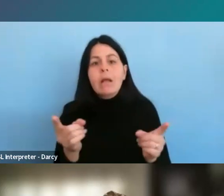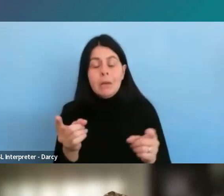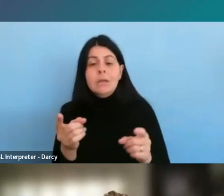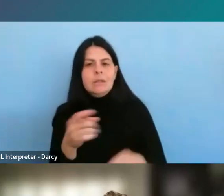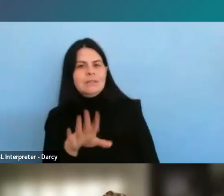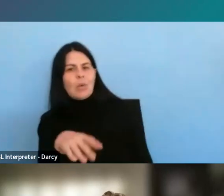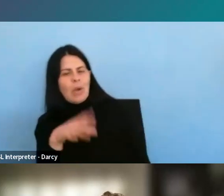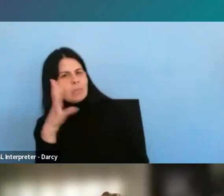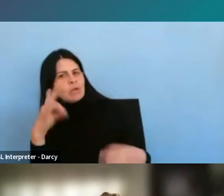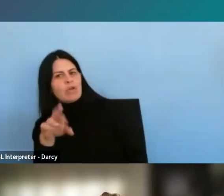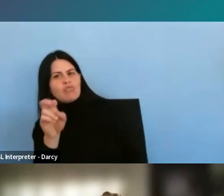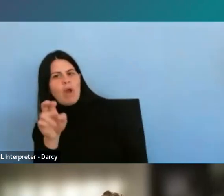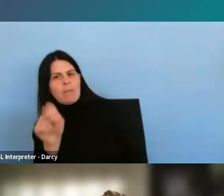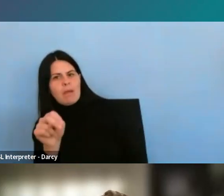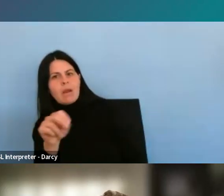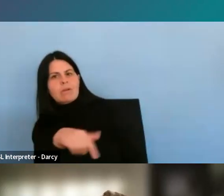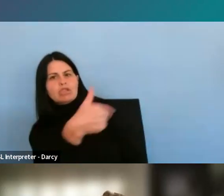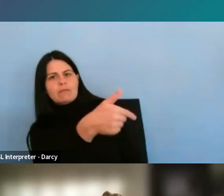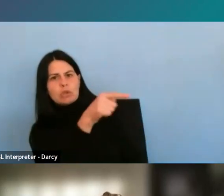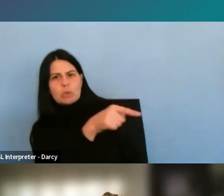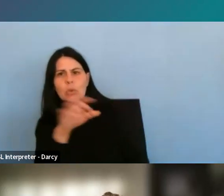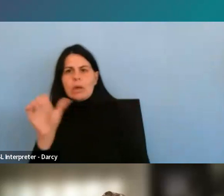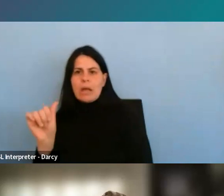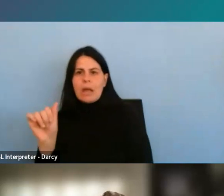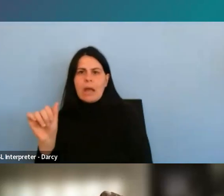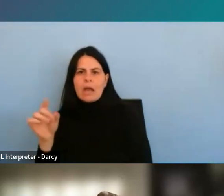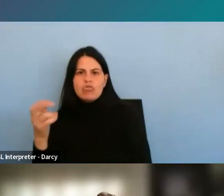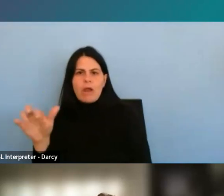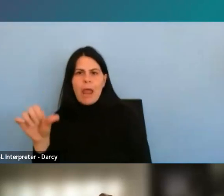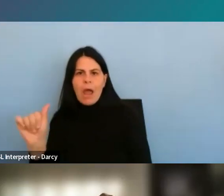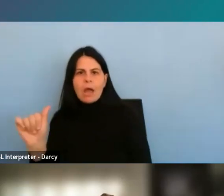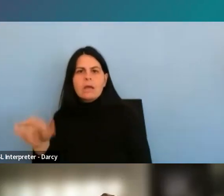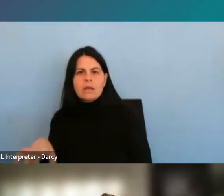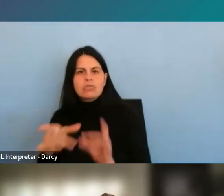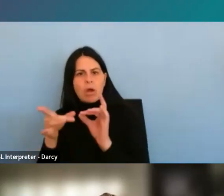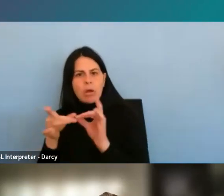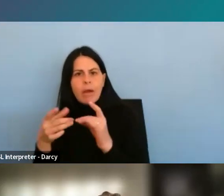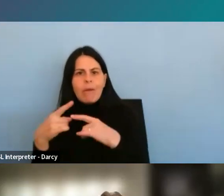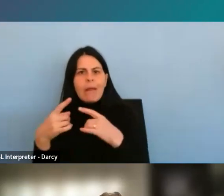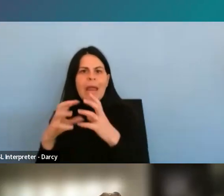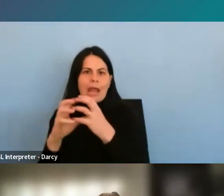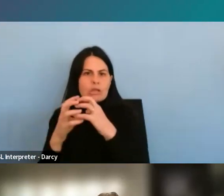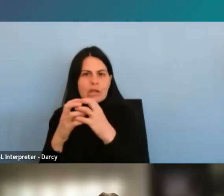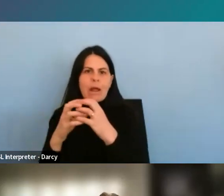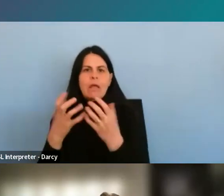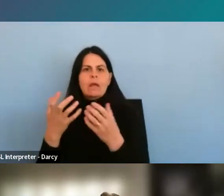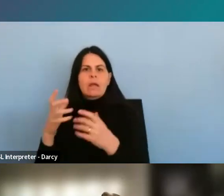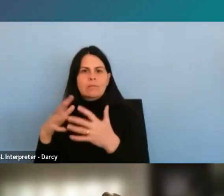because, you know, Andraéa is talking about intersectionality. She's talking about diversity. She's talking about